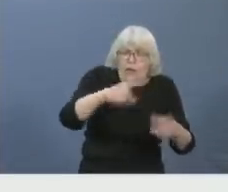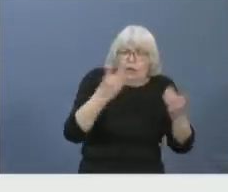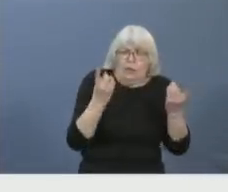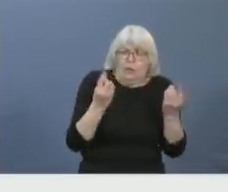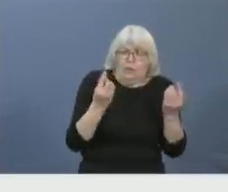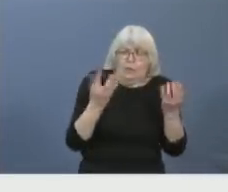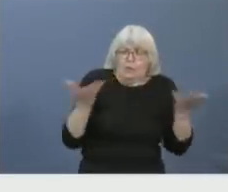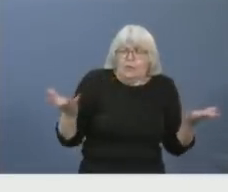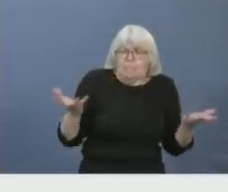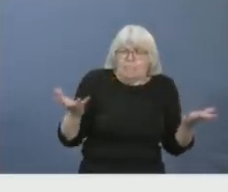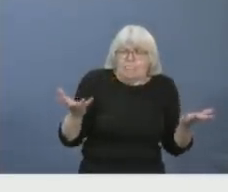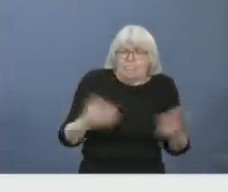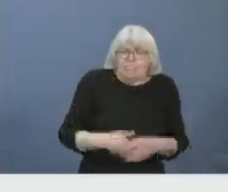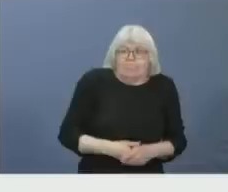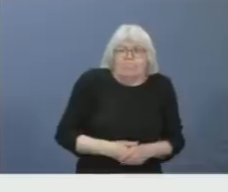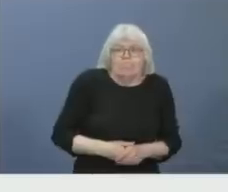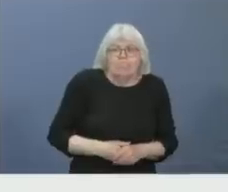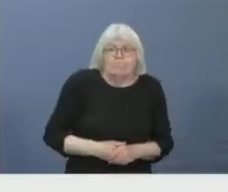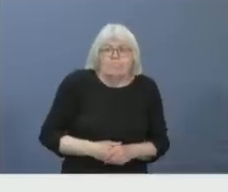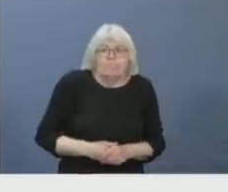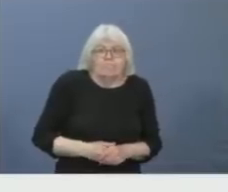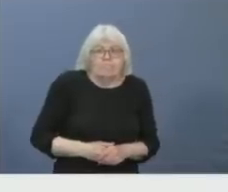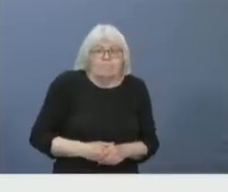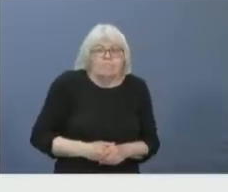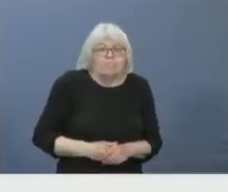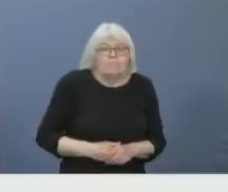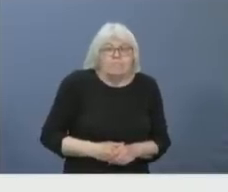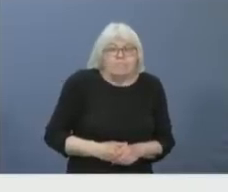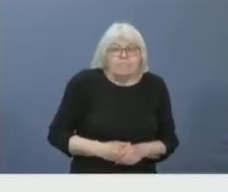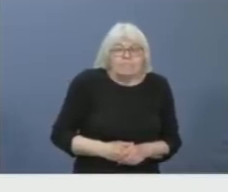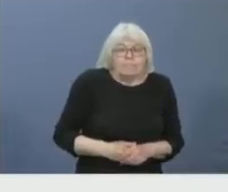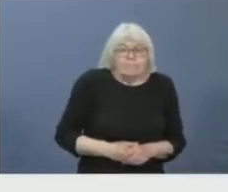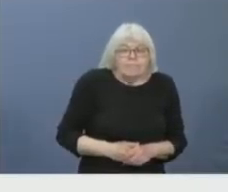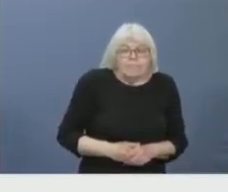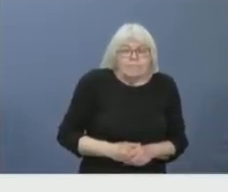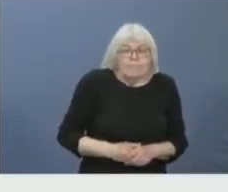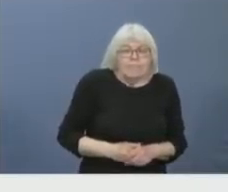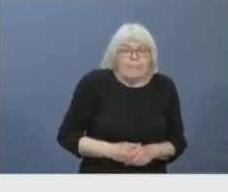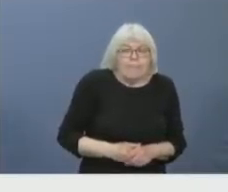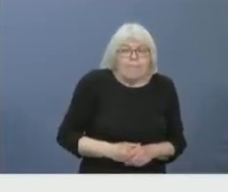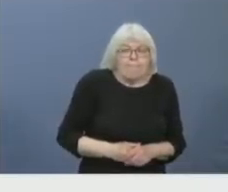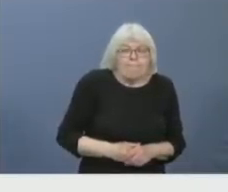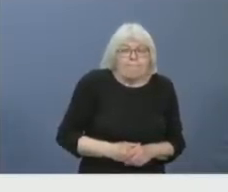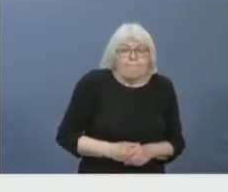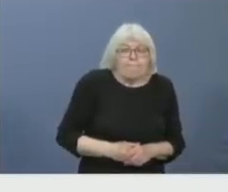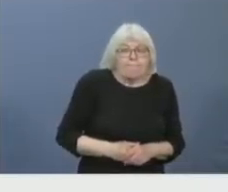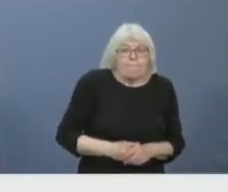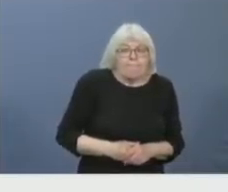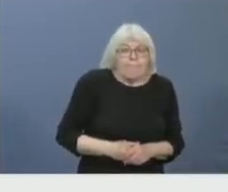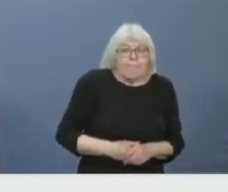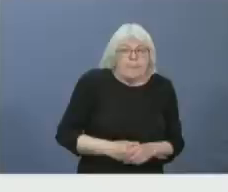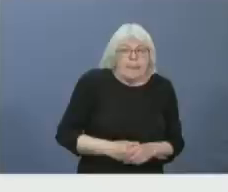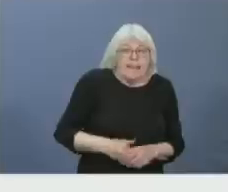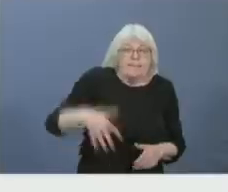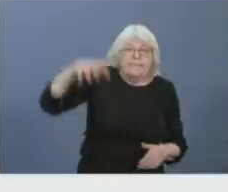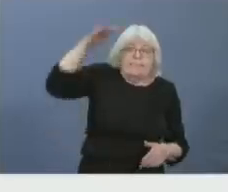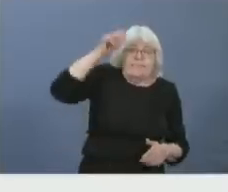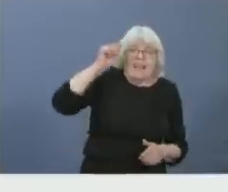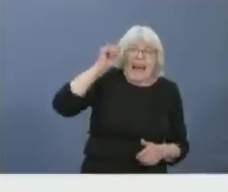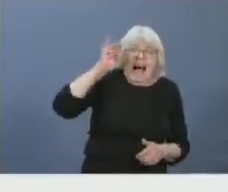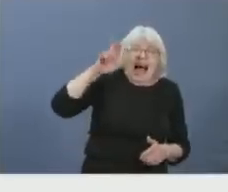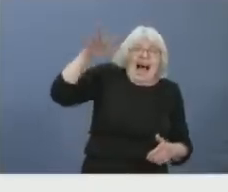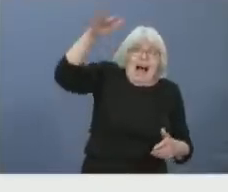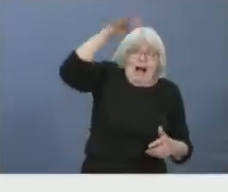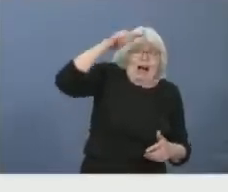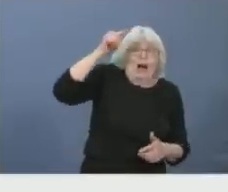I can take that question, Pat. Yeah, certainly. Certainly, air quality is an issue. It's an